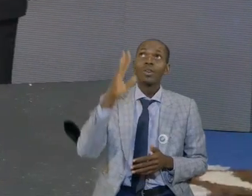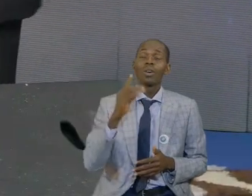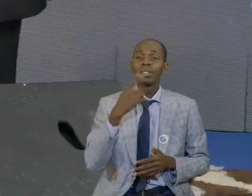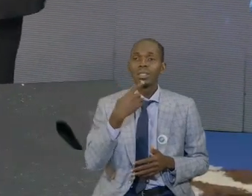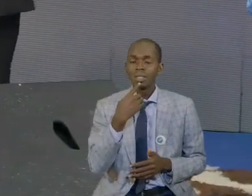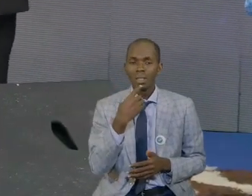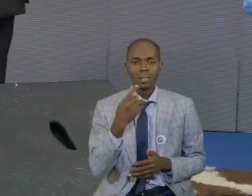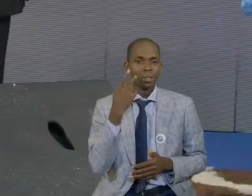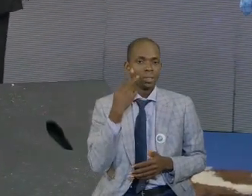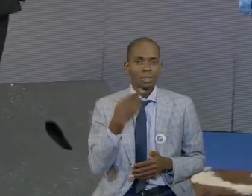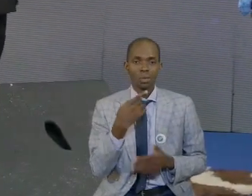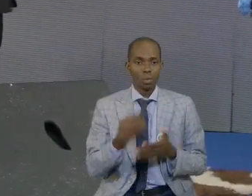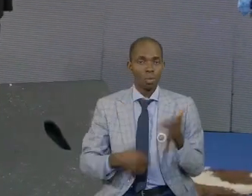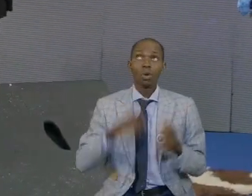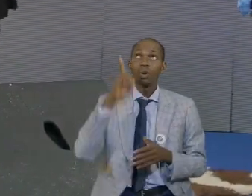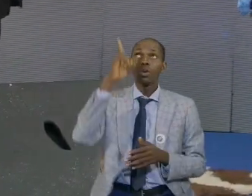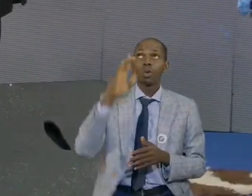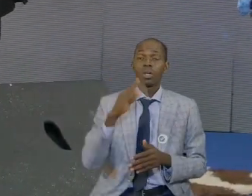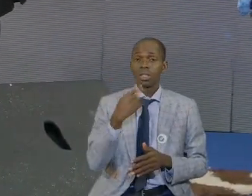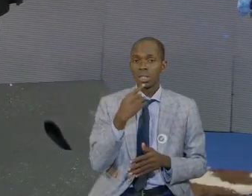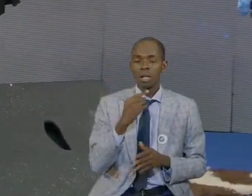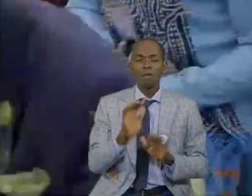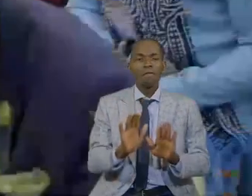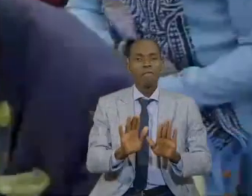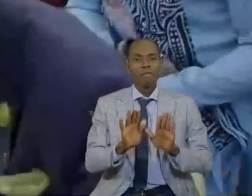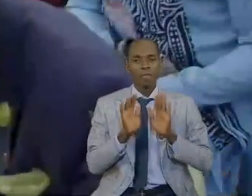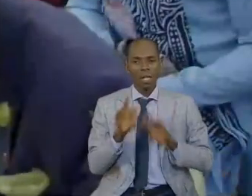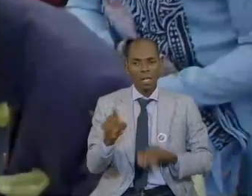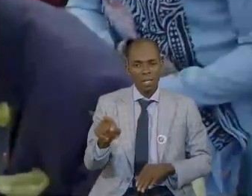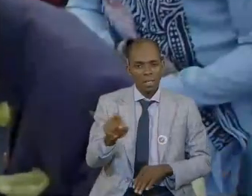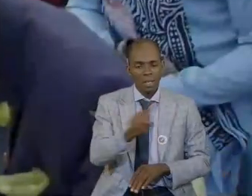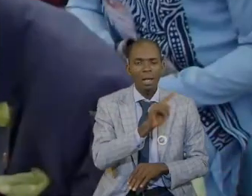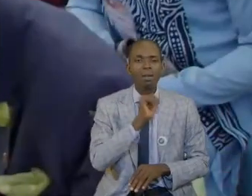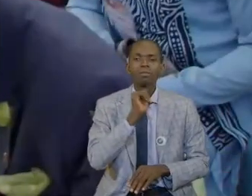said, fear thou not.